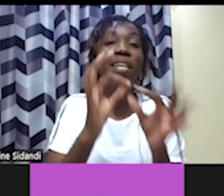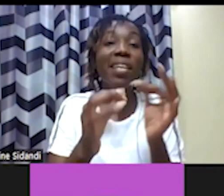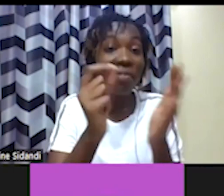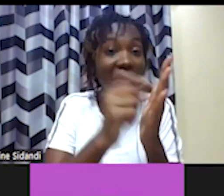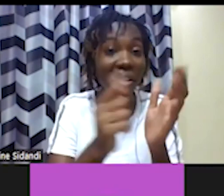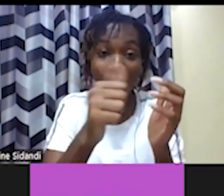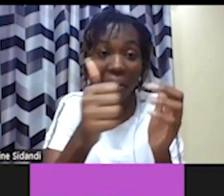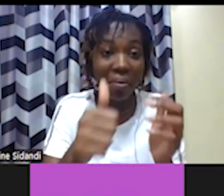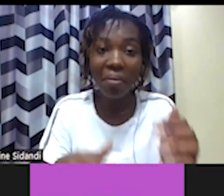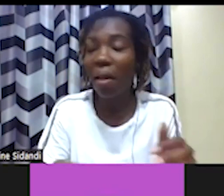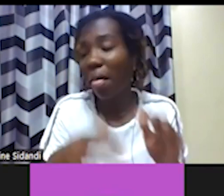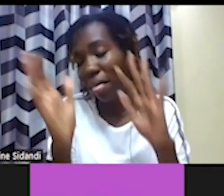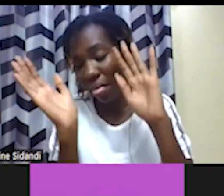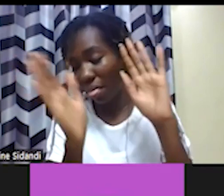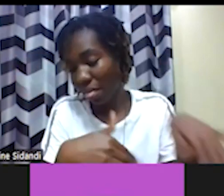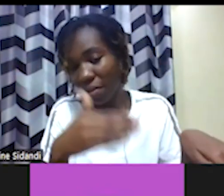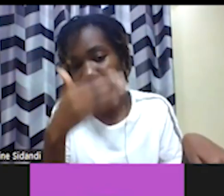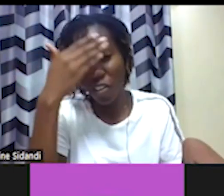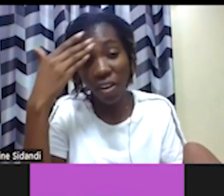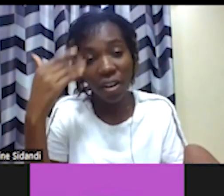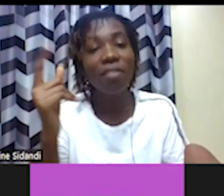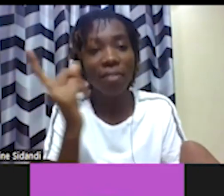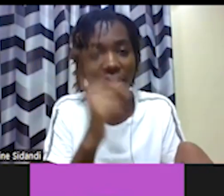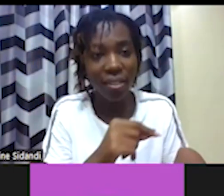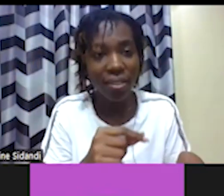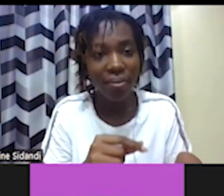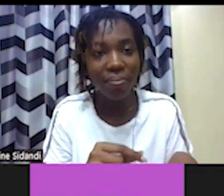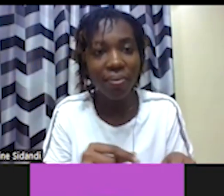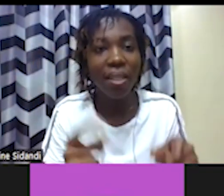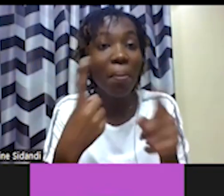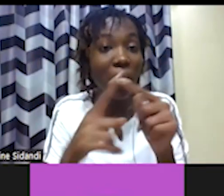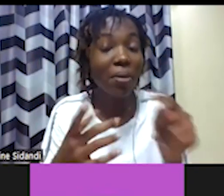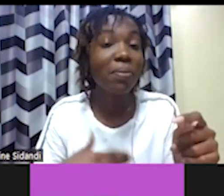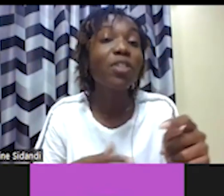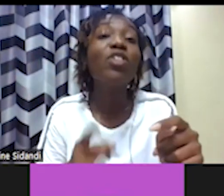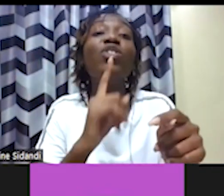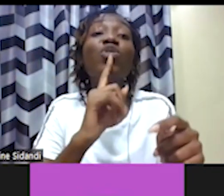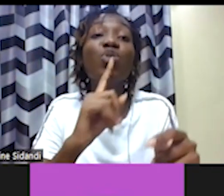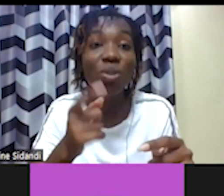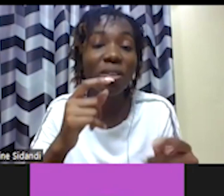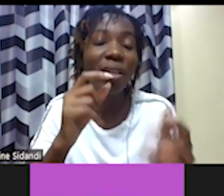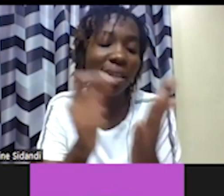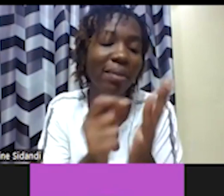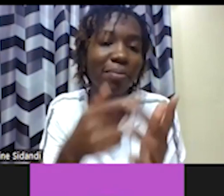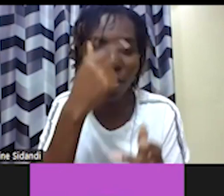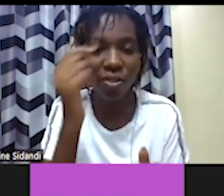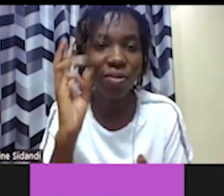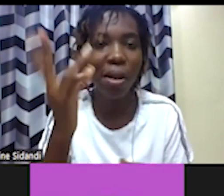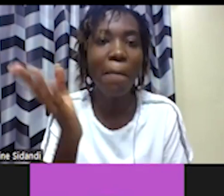write, then maybe she has forgotten. But the sure thing is that I've written down, because I'll get back to you.